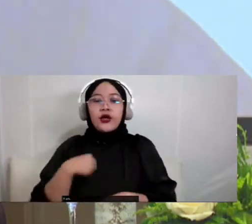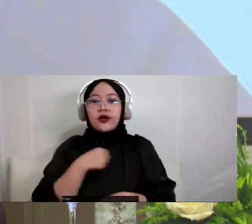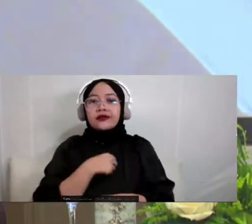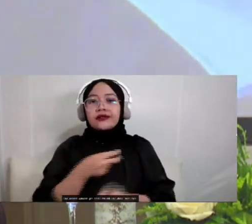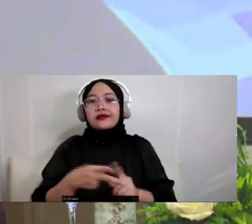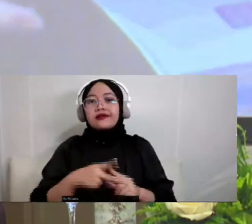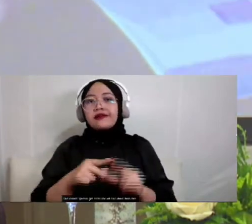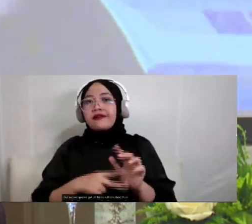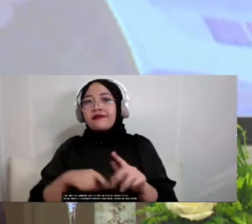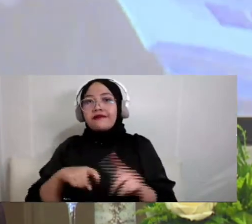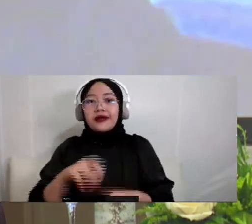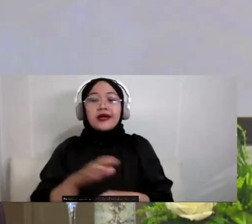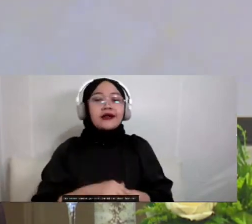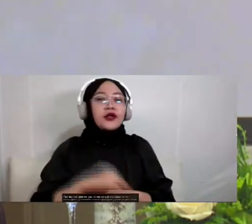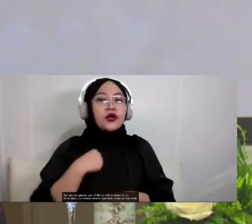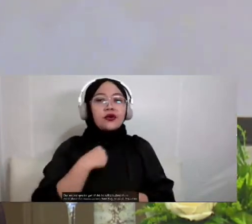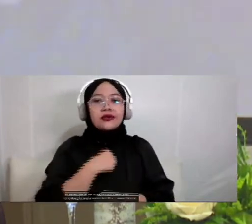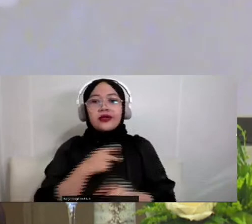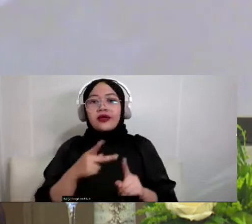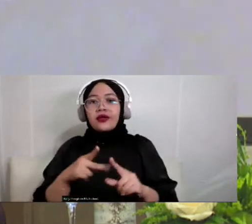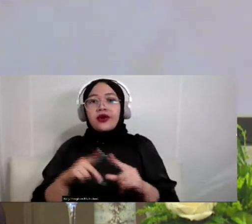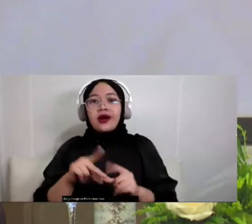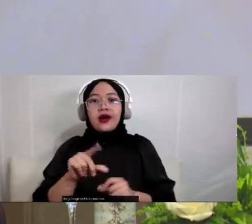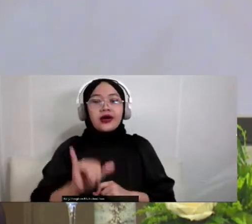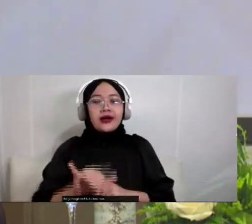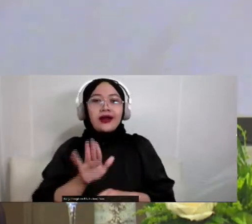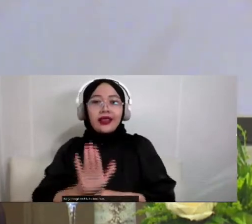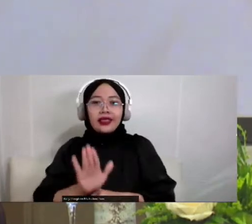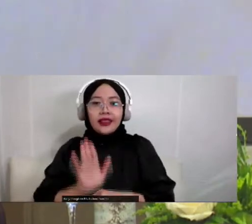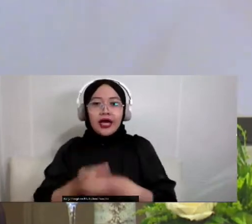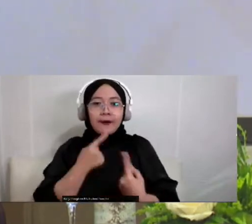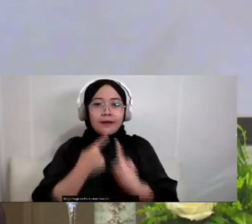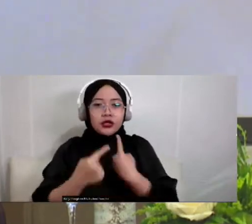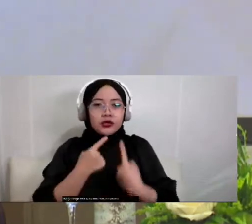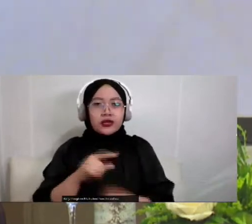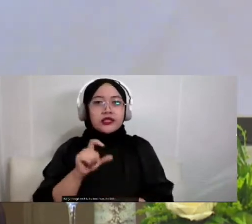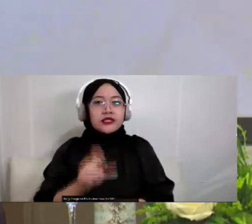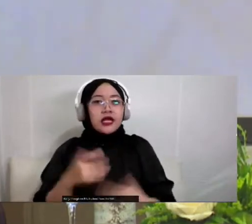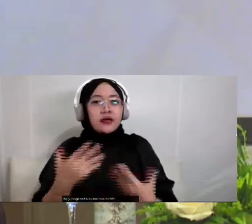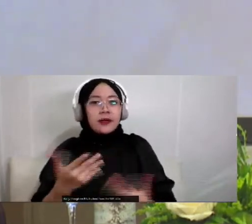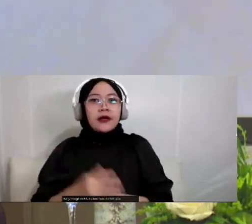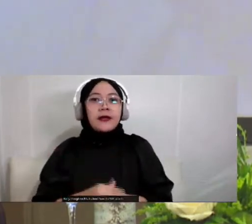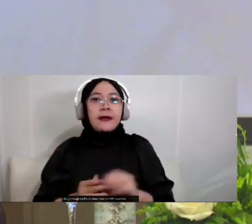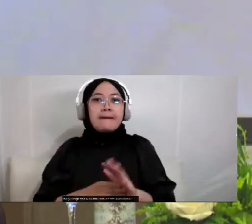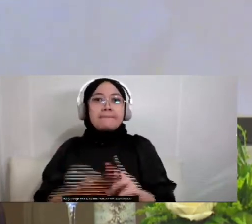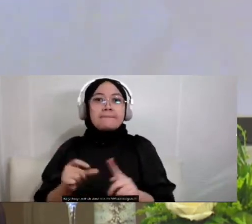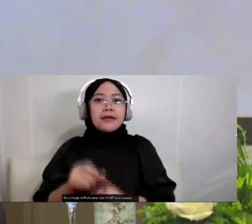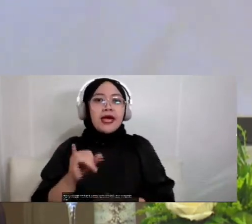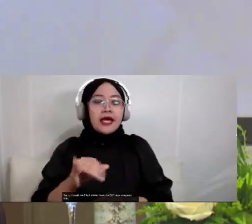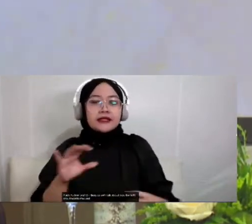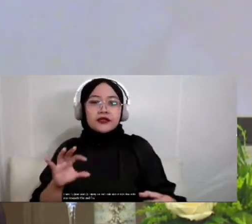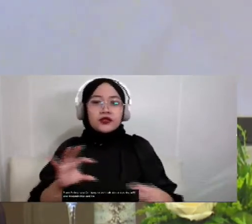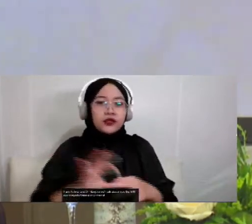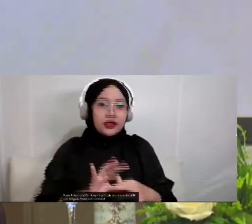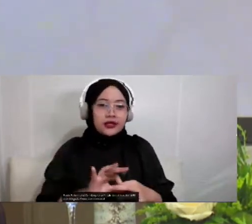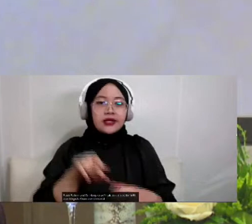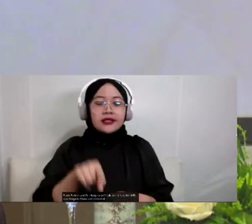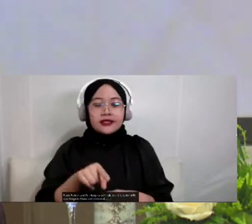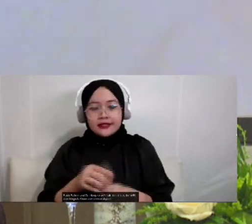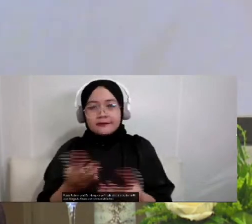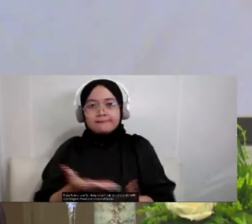Dr. Herizo, will talk about how the MPI also integrate these environmental